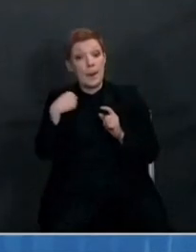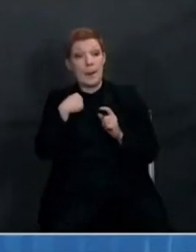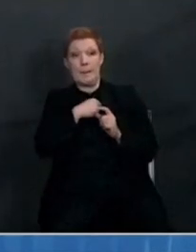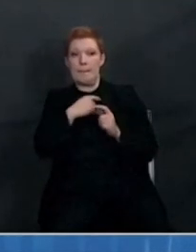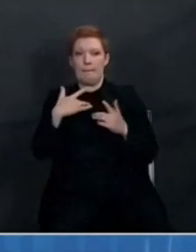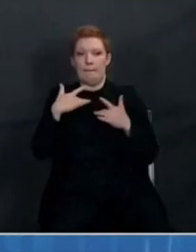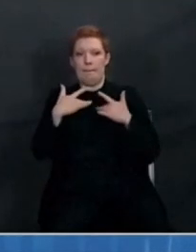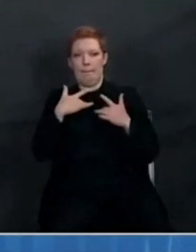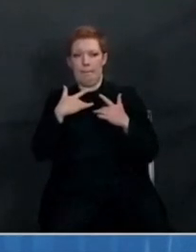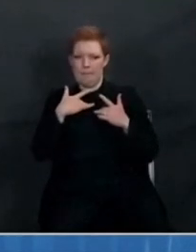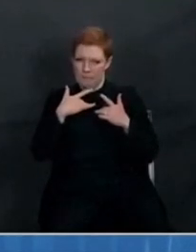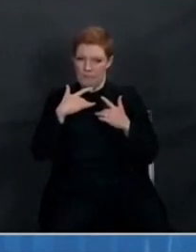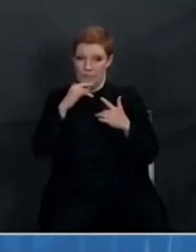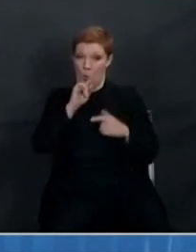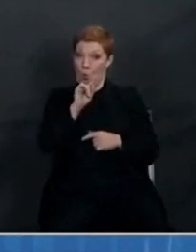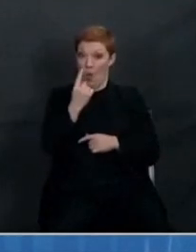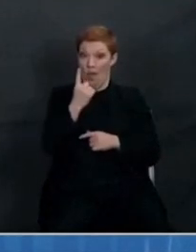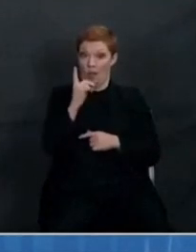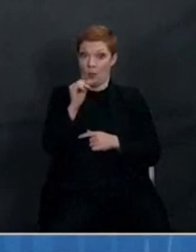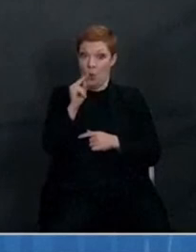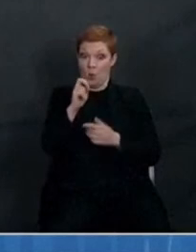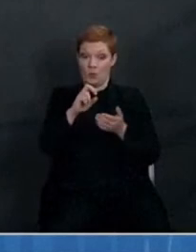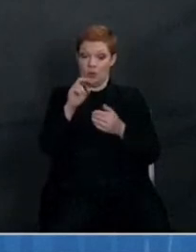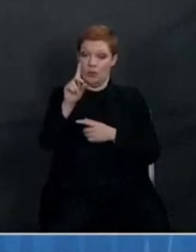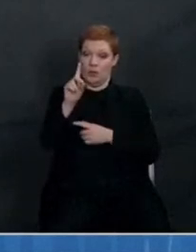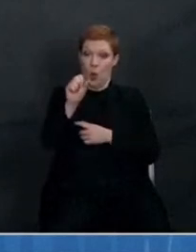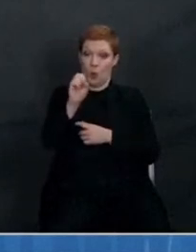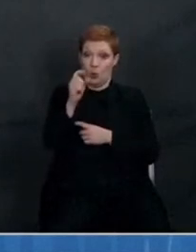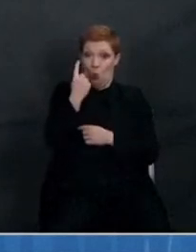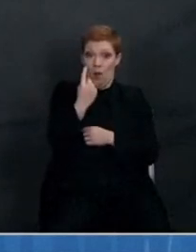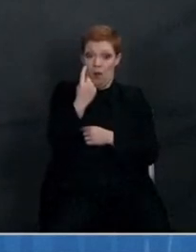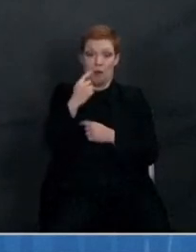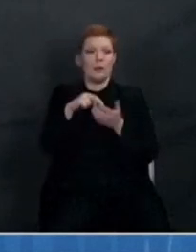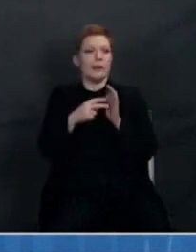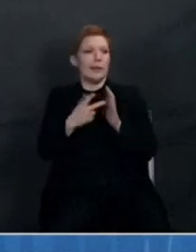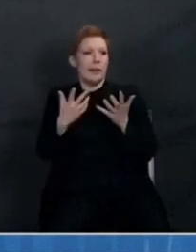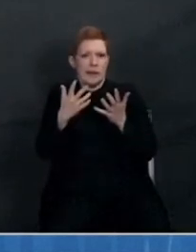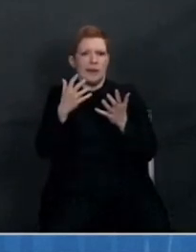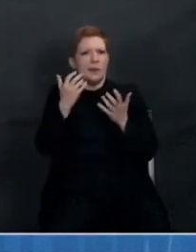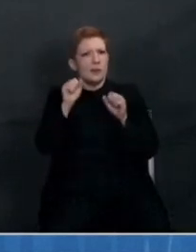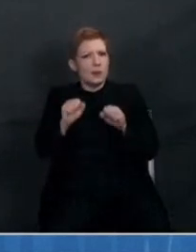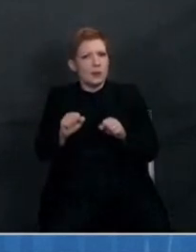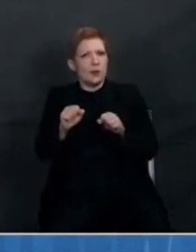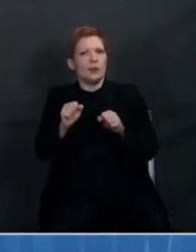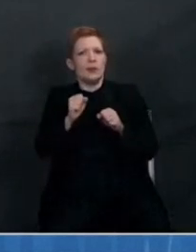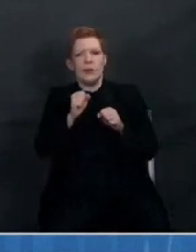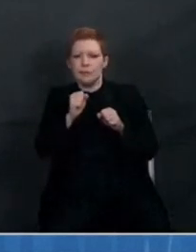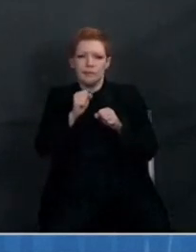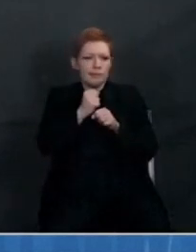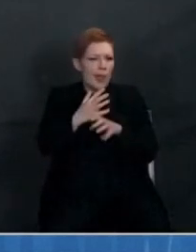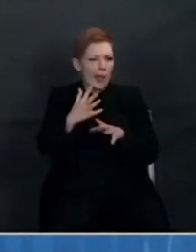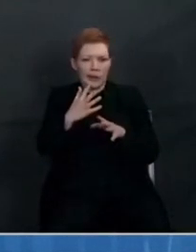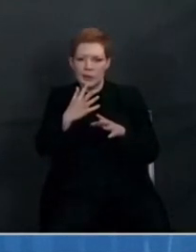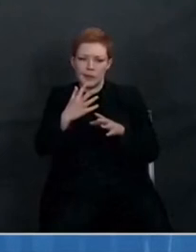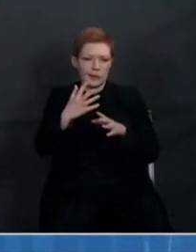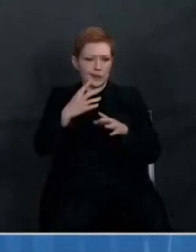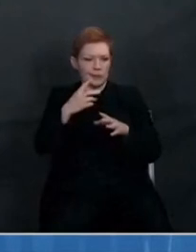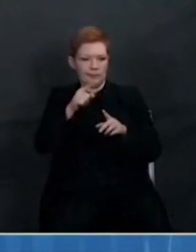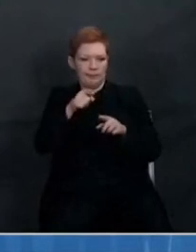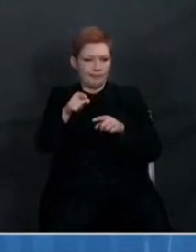So until we have further data, and there are data that are being sought, but until we have further data, we intend to